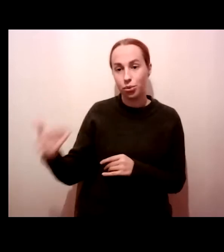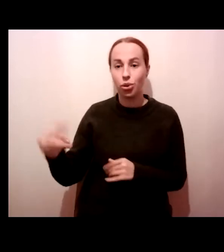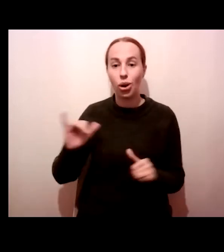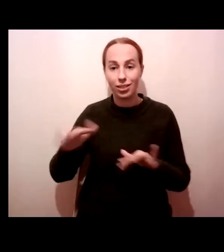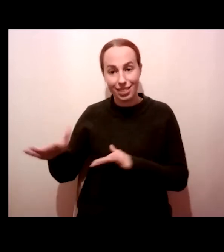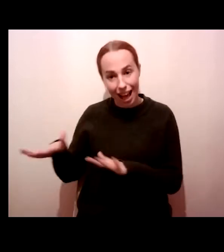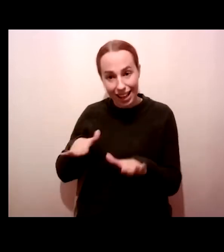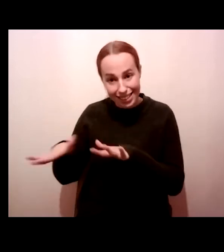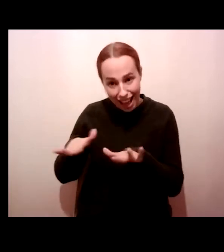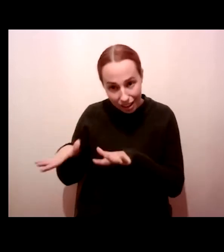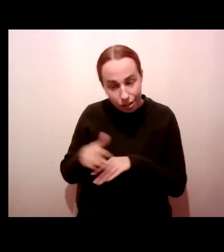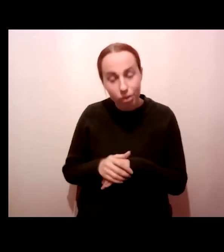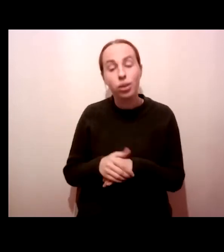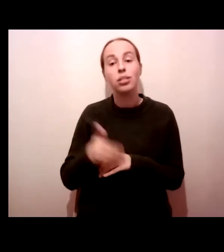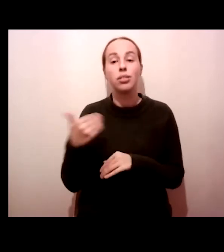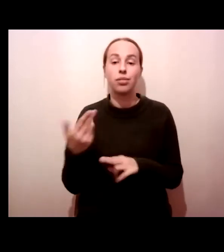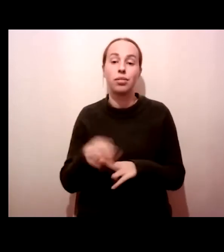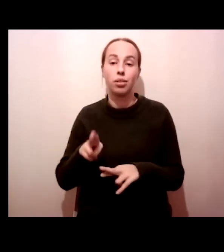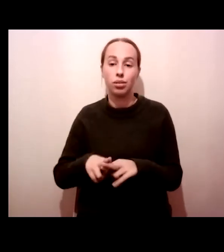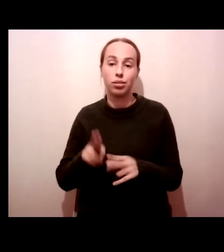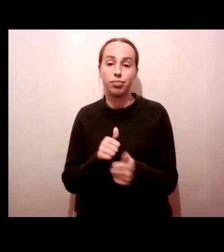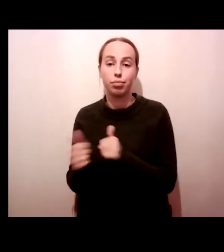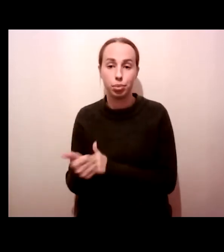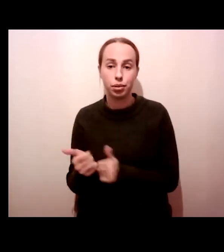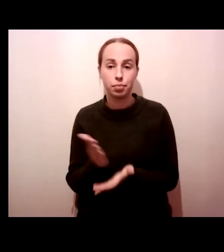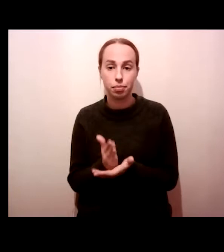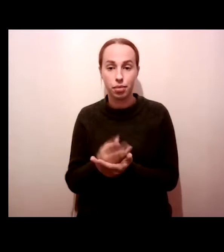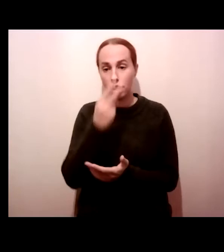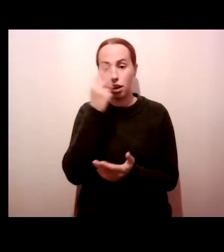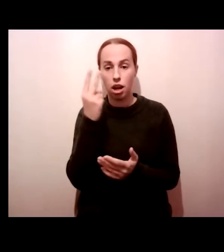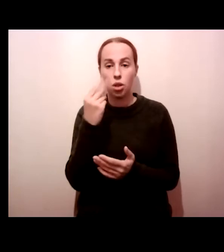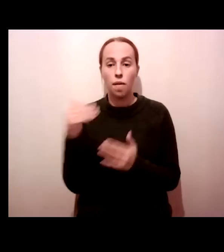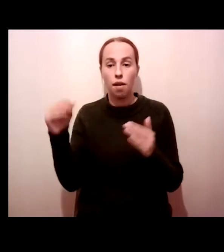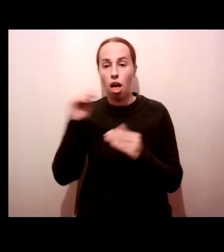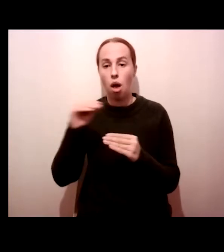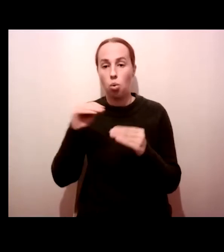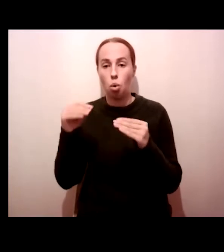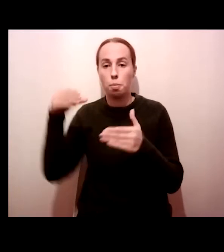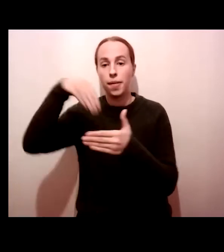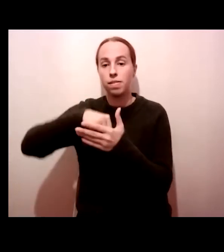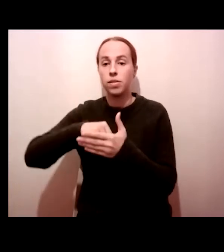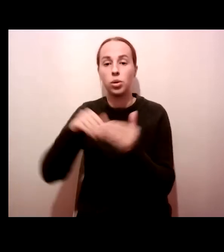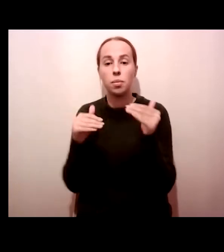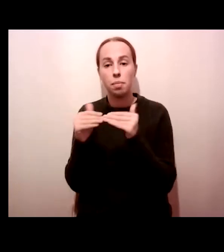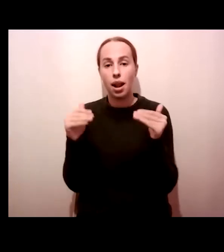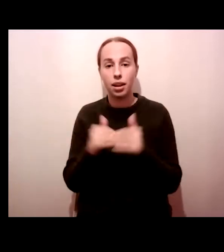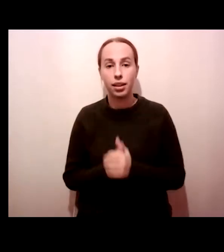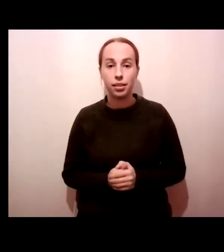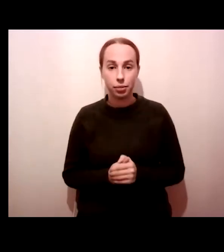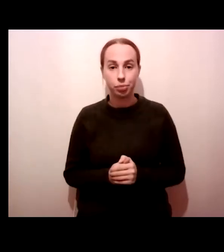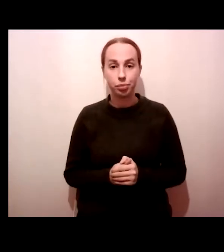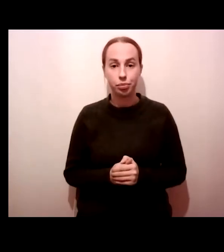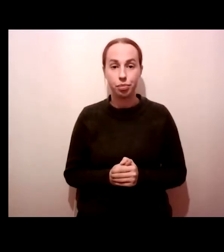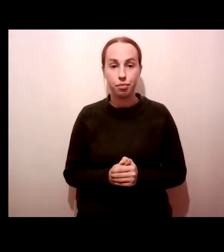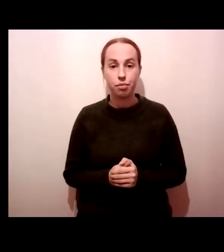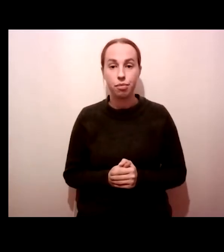for LGBT children and adolescents was one of the reasons why Lithuania was